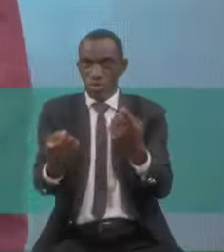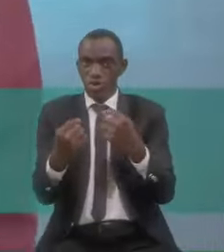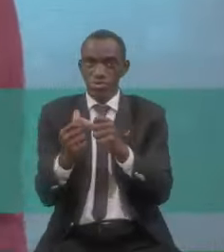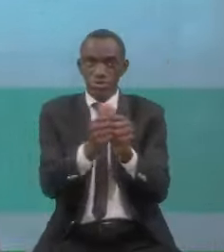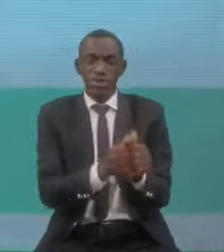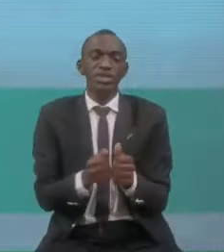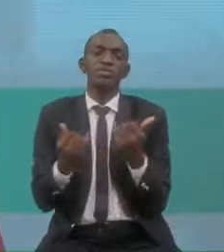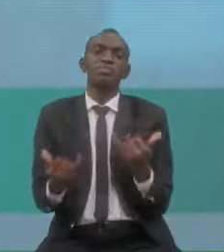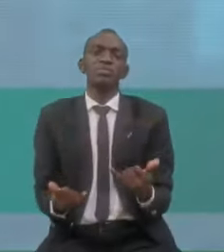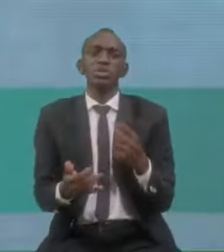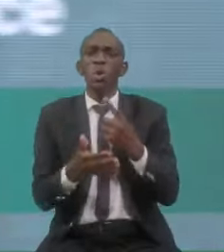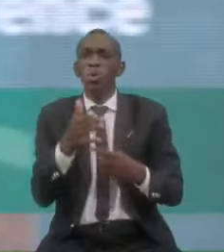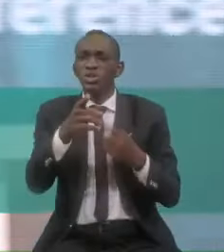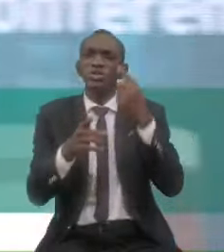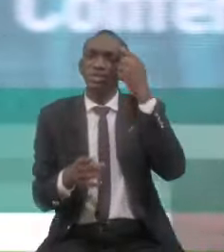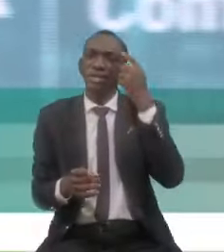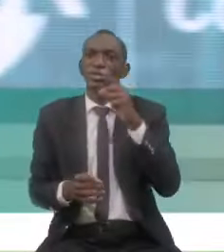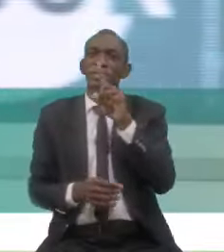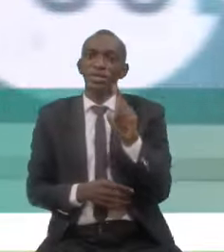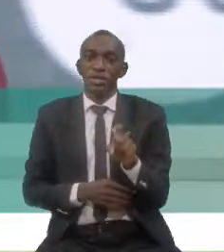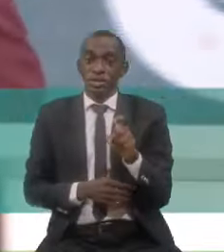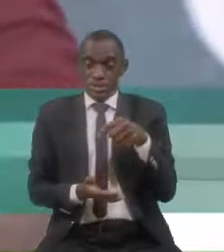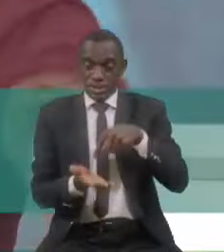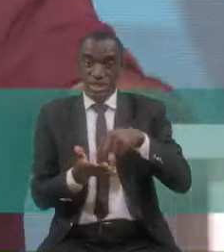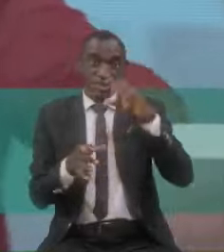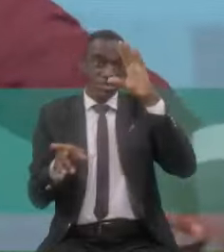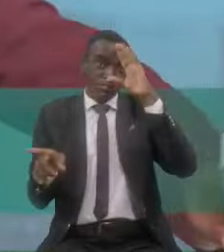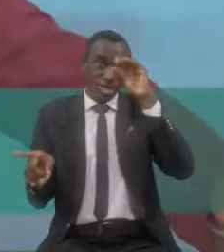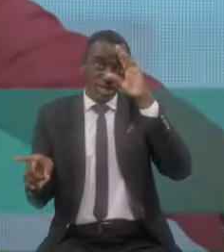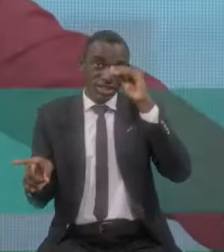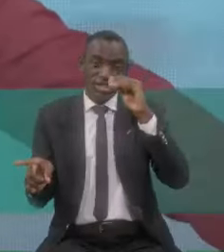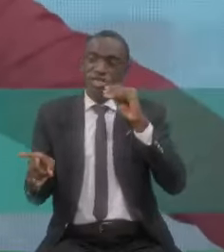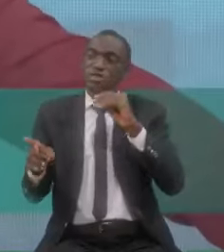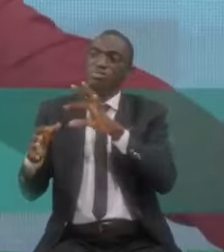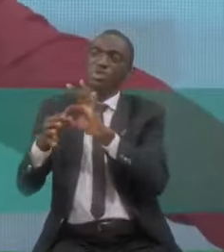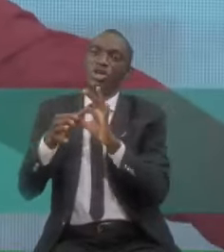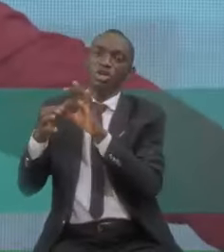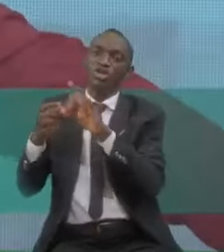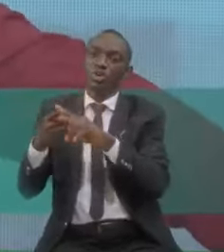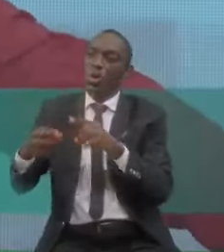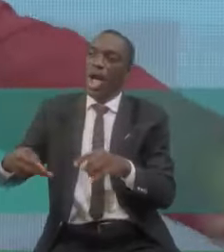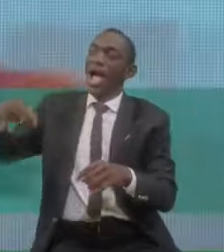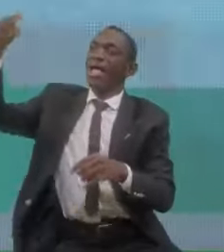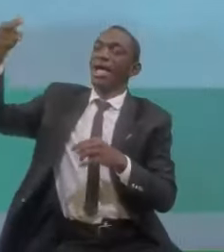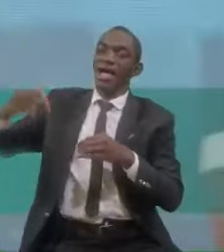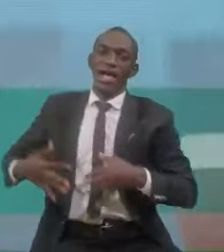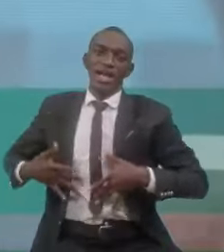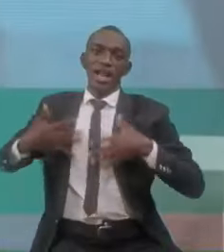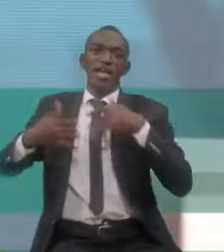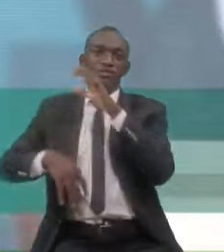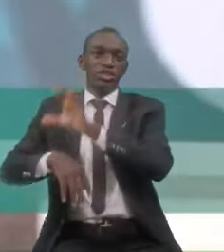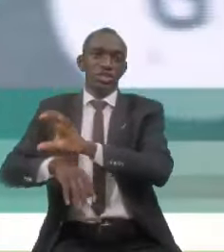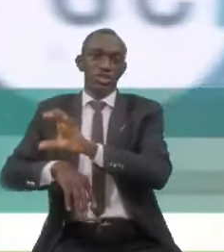think? This man is of the Higher Life Church. This